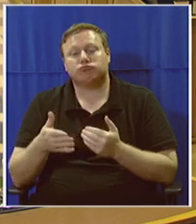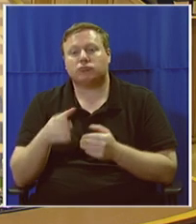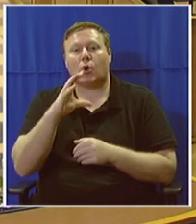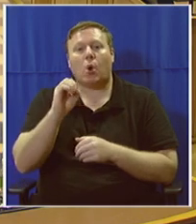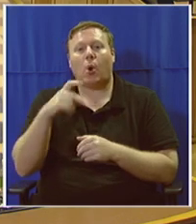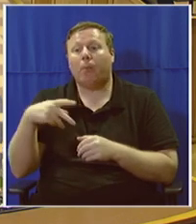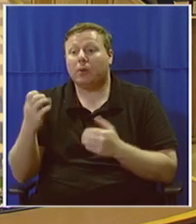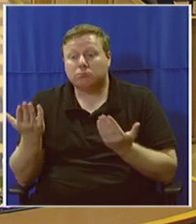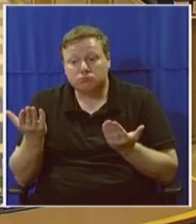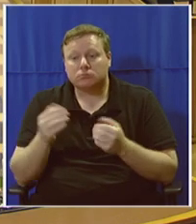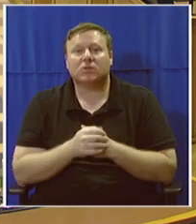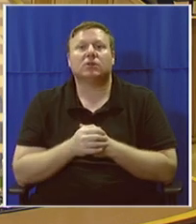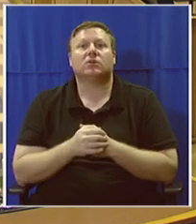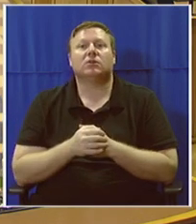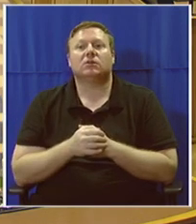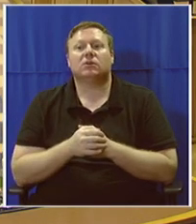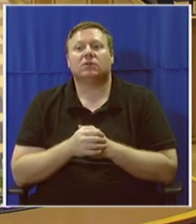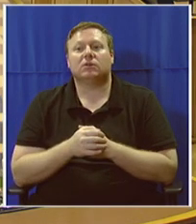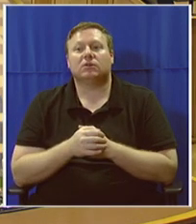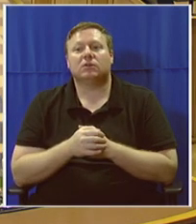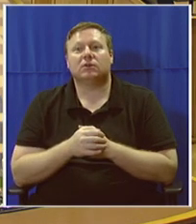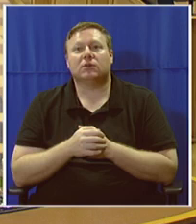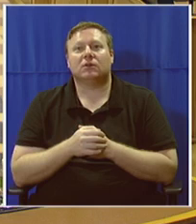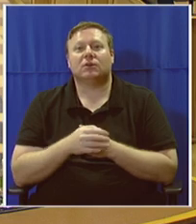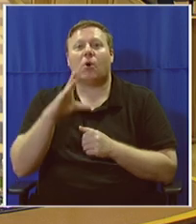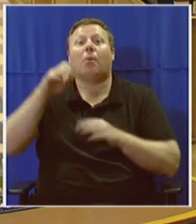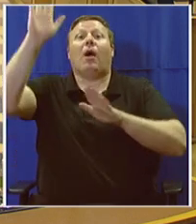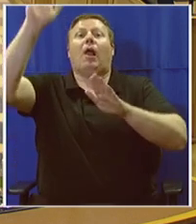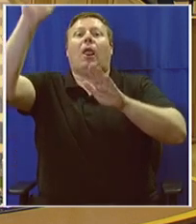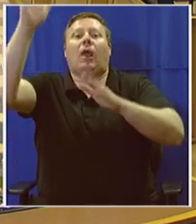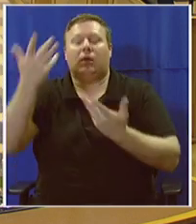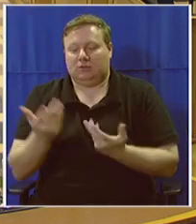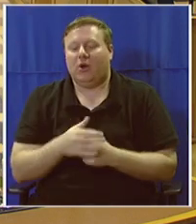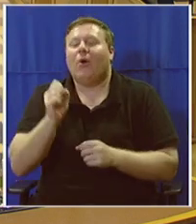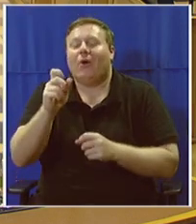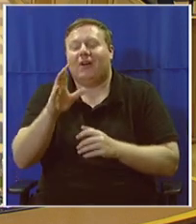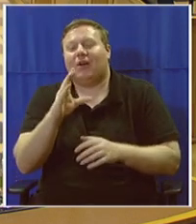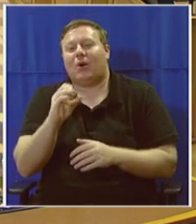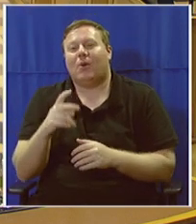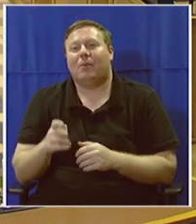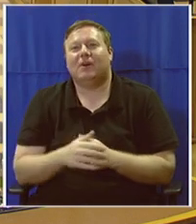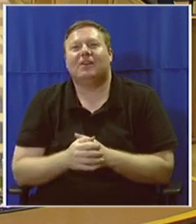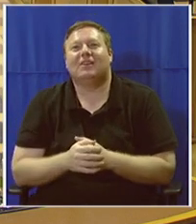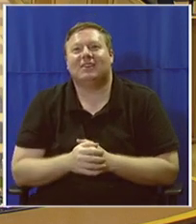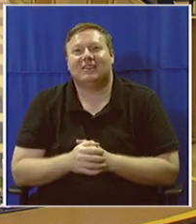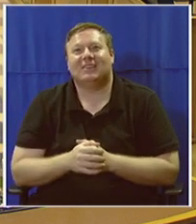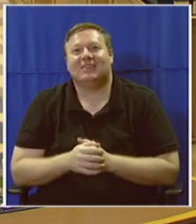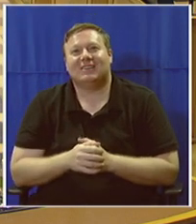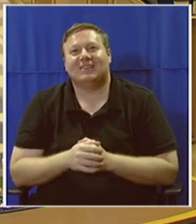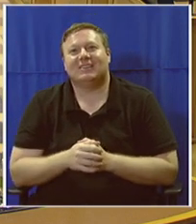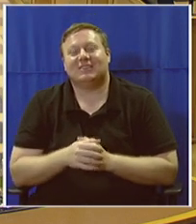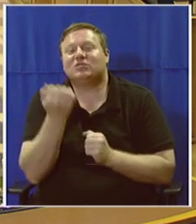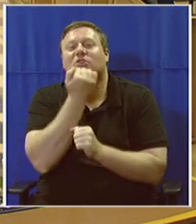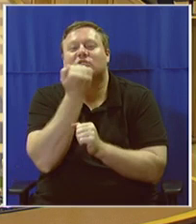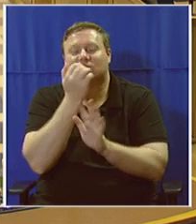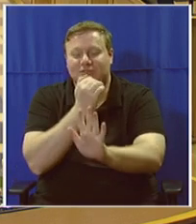Cope. ANC. Kialebora. Oh. One Peter. Oh, Cope. Tswarelo. Ao na mula tu kialebora